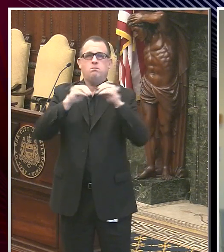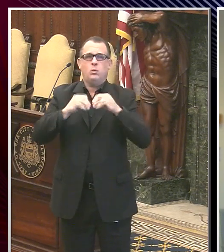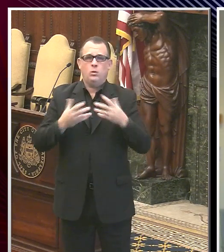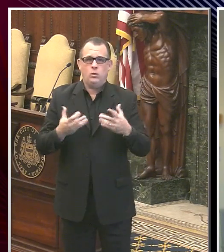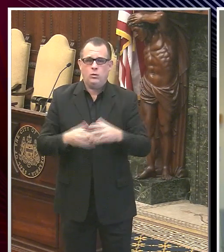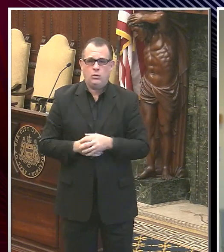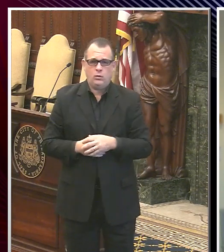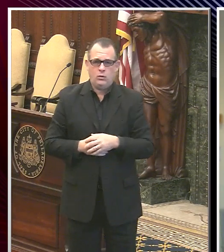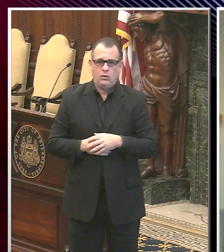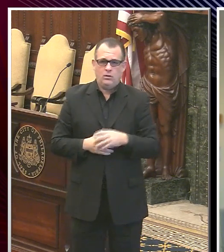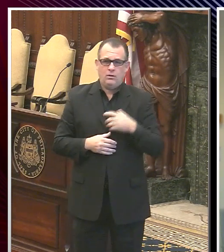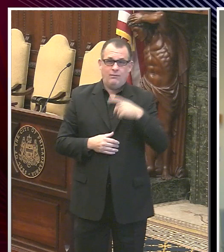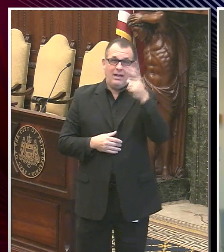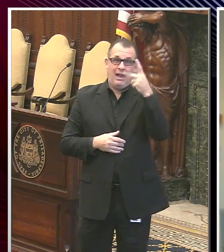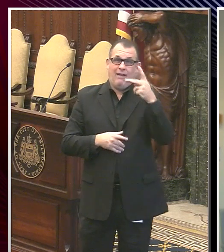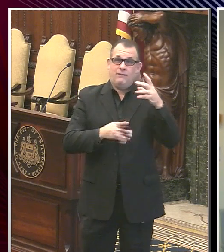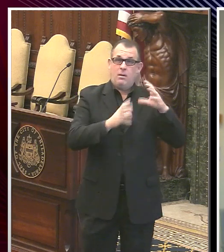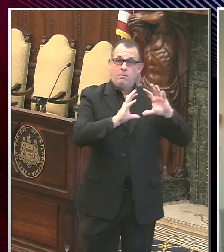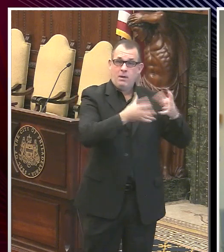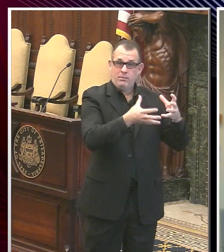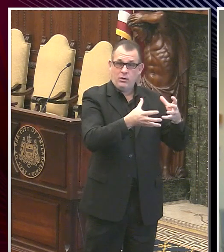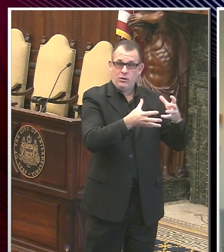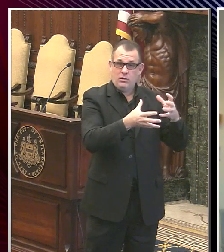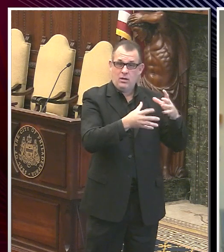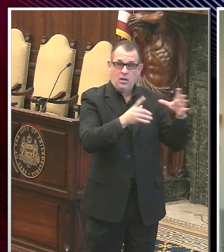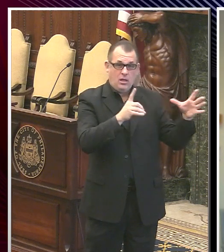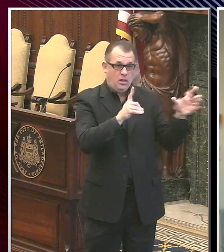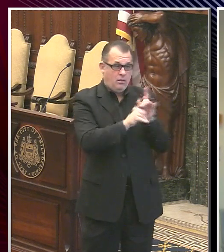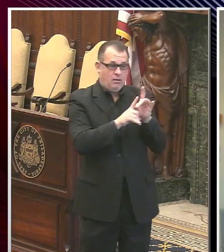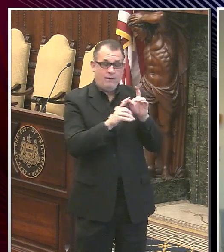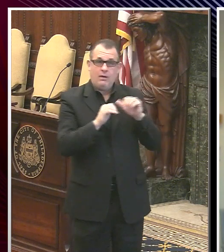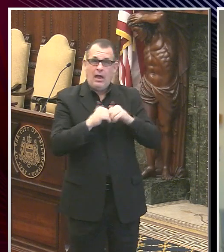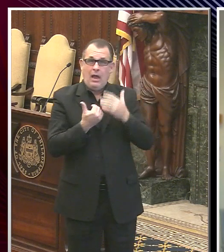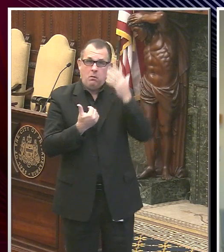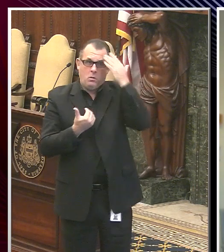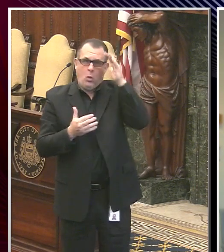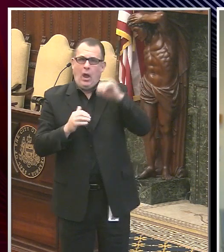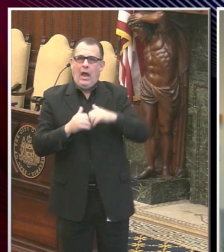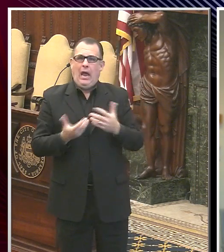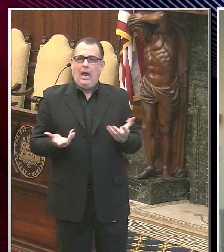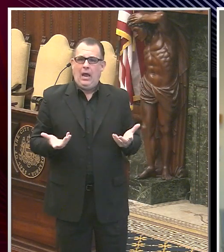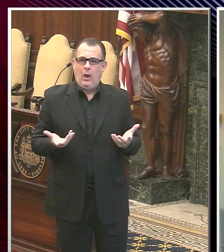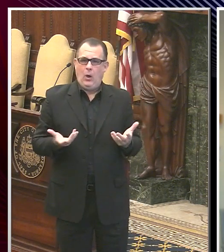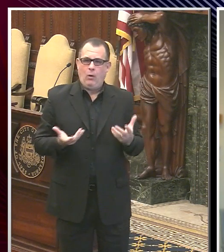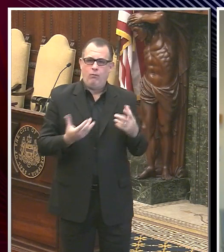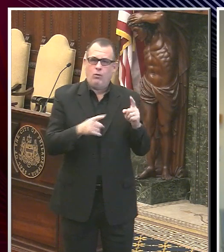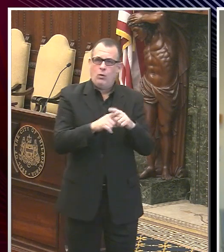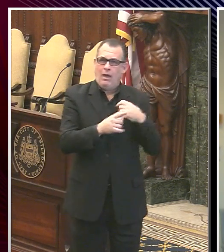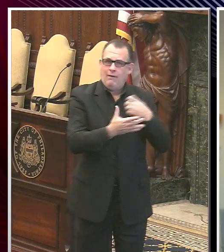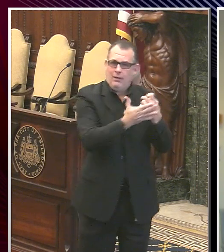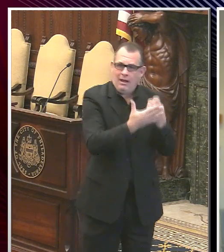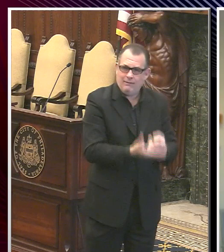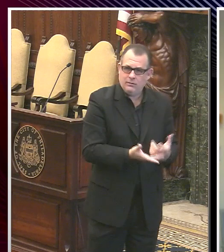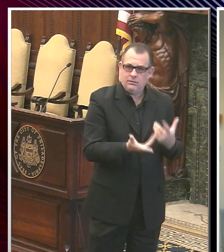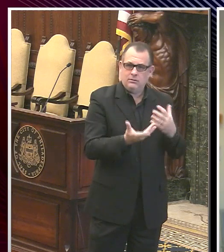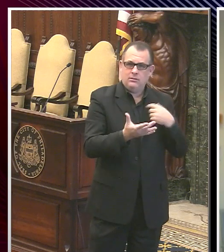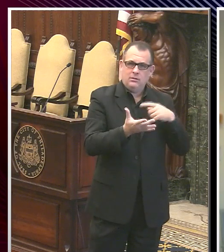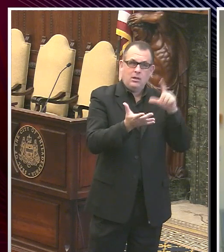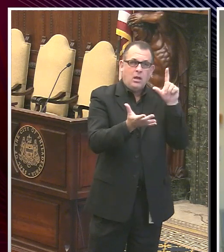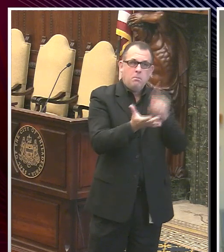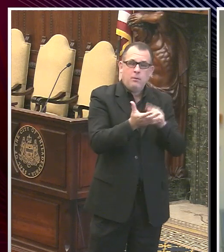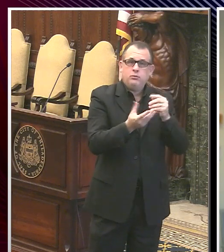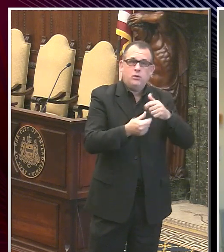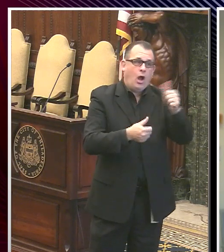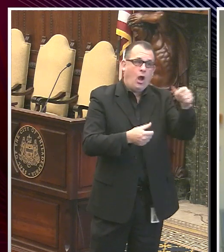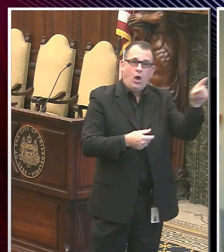the people don't know how they got infected. Then we're also using, evidence from, studies published elsewhere about where this virus